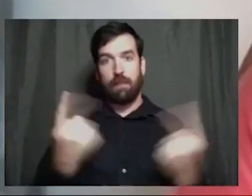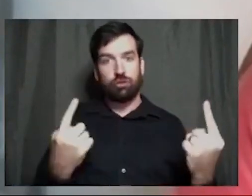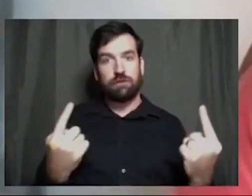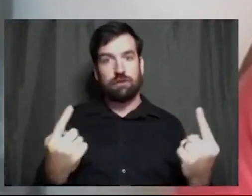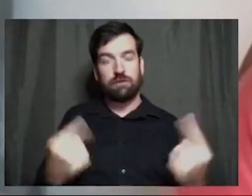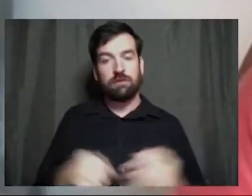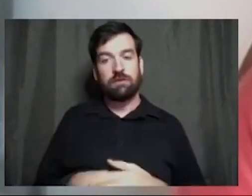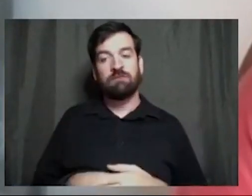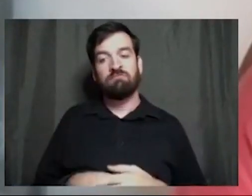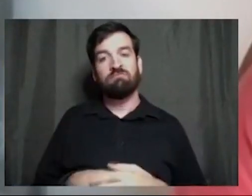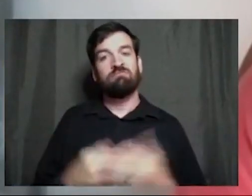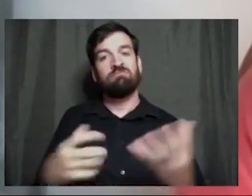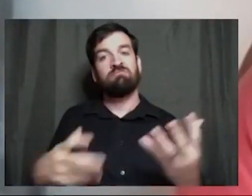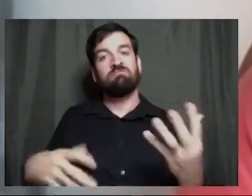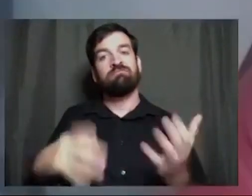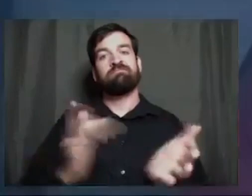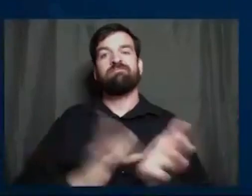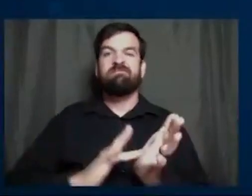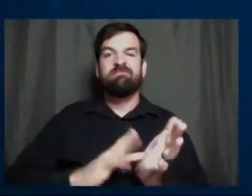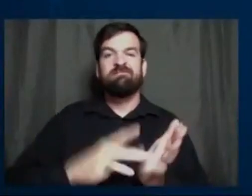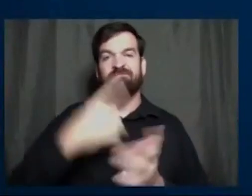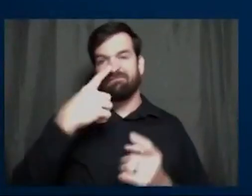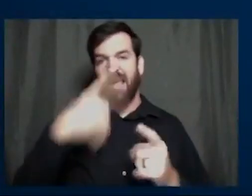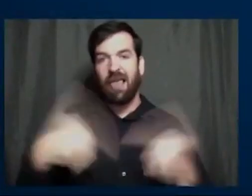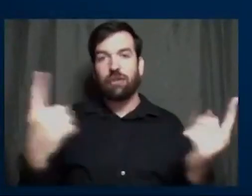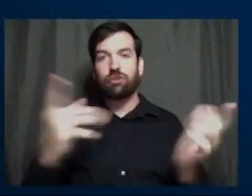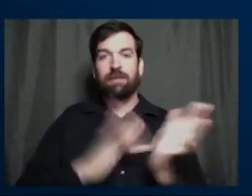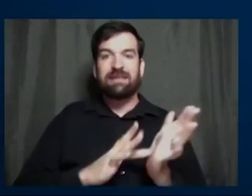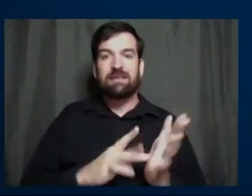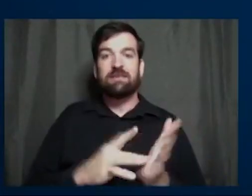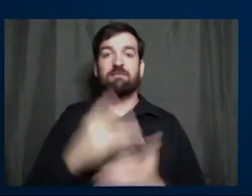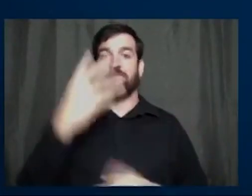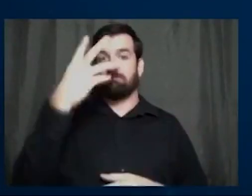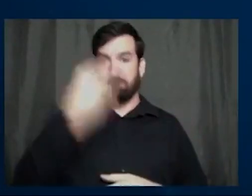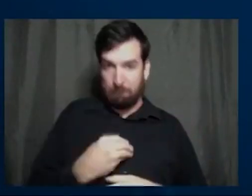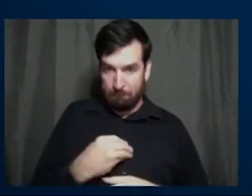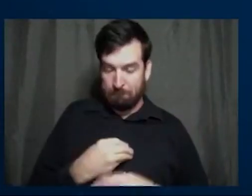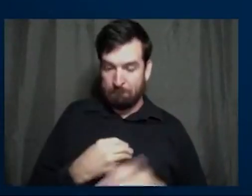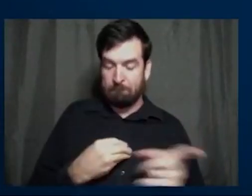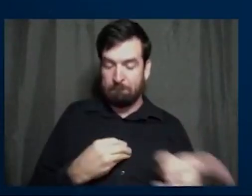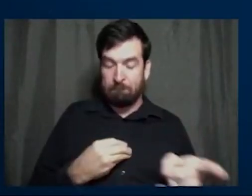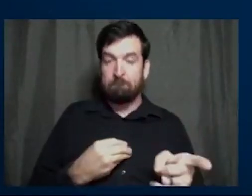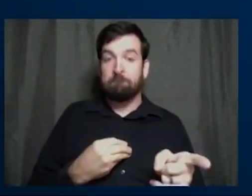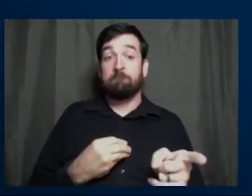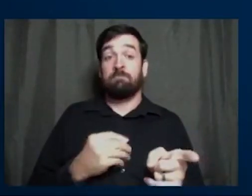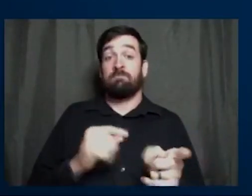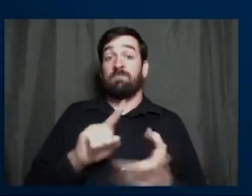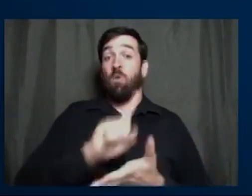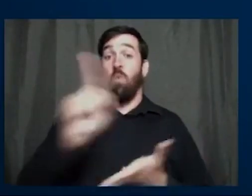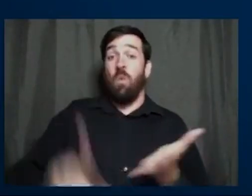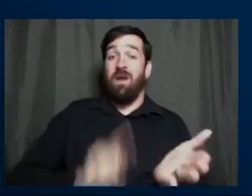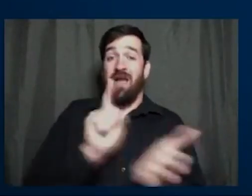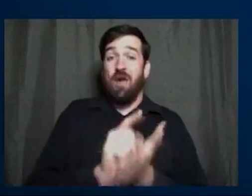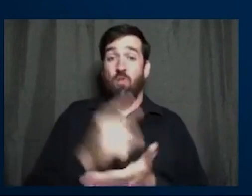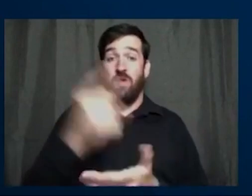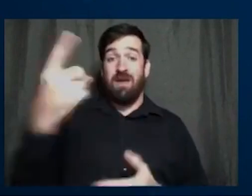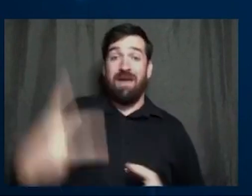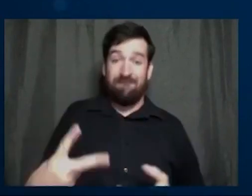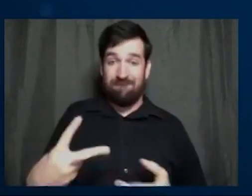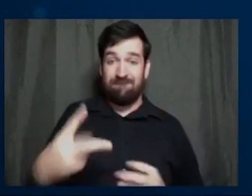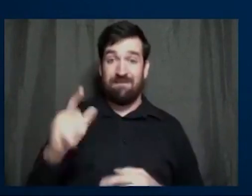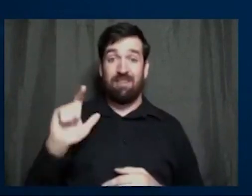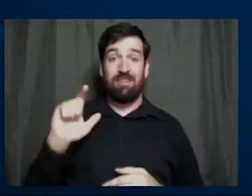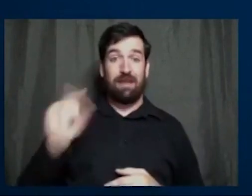her with an extra dose of allergy meds, put her to bed. But then about an hour and a half after she woke up, or had gone to sleep